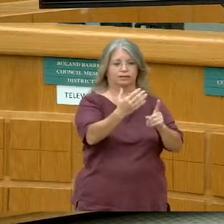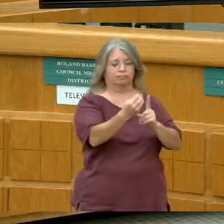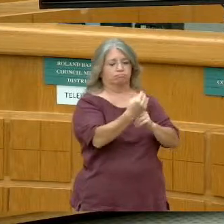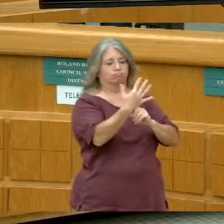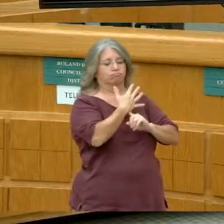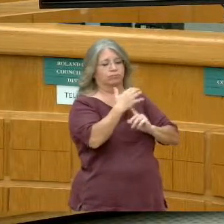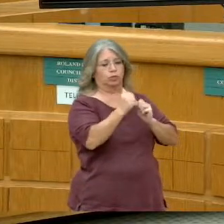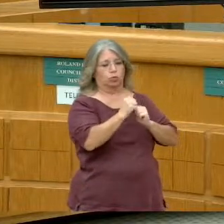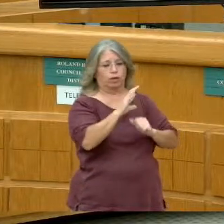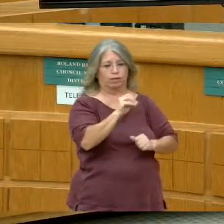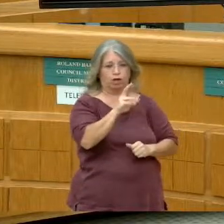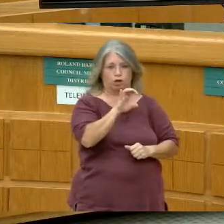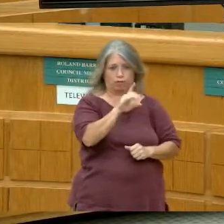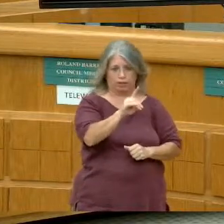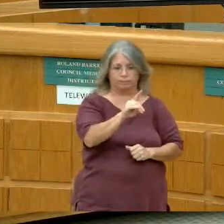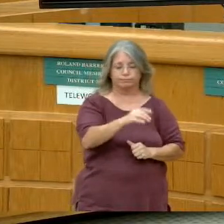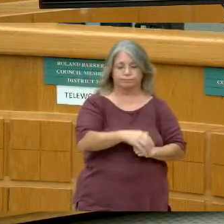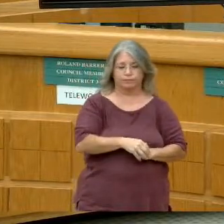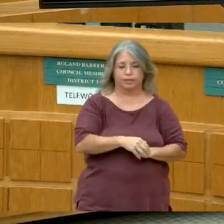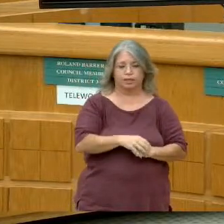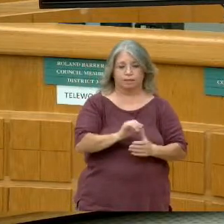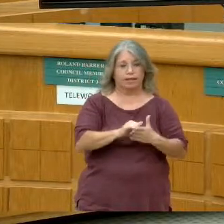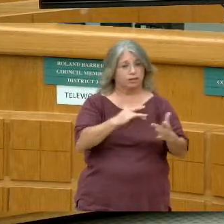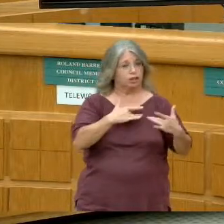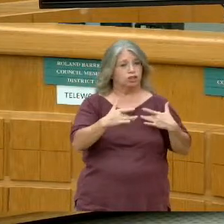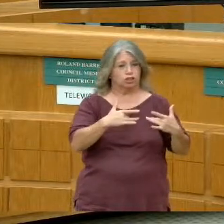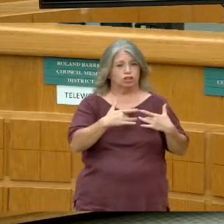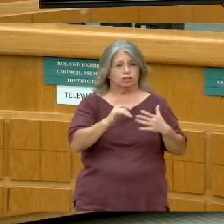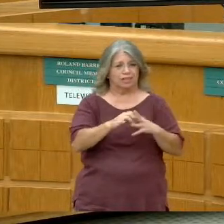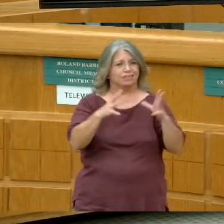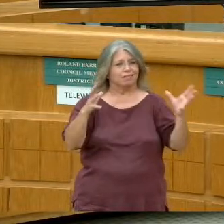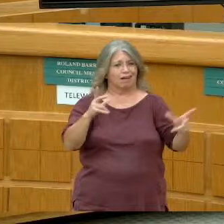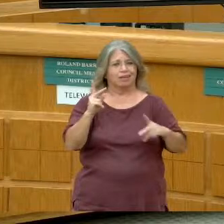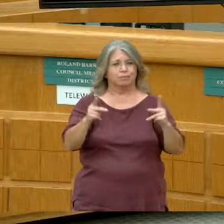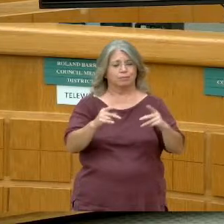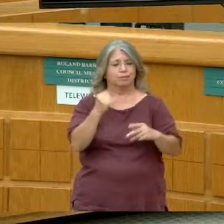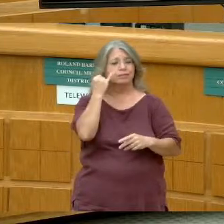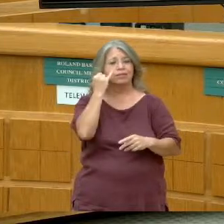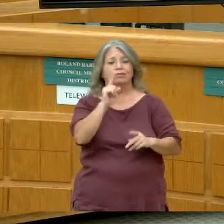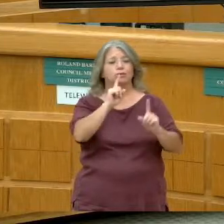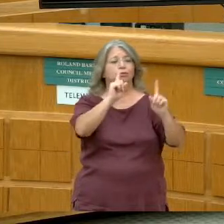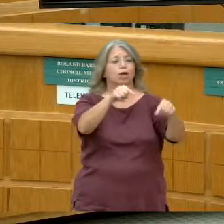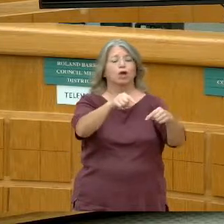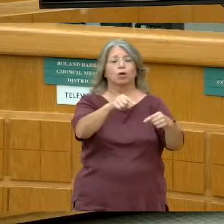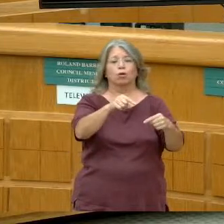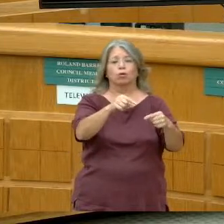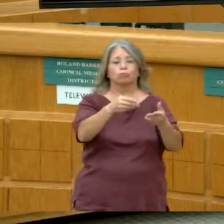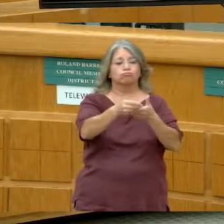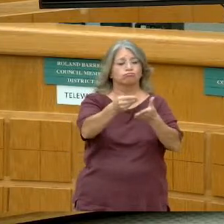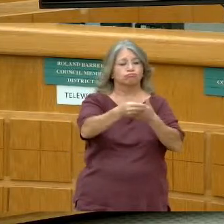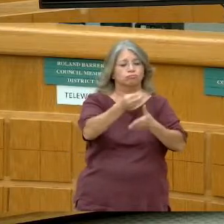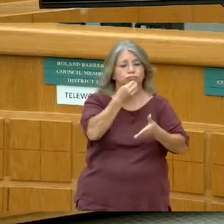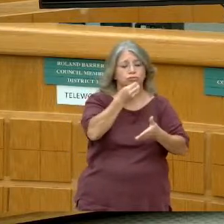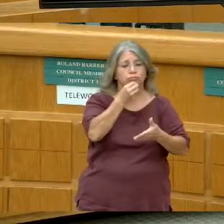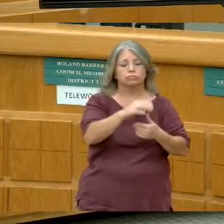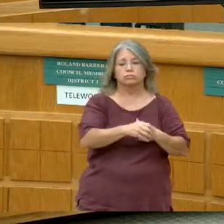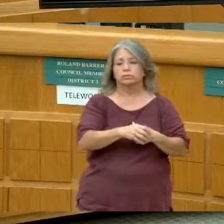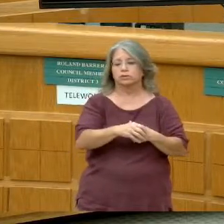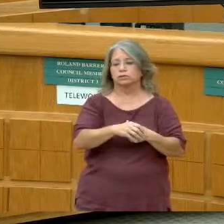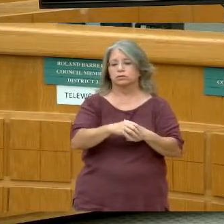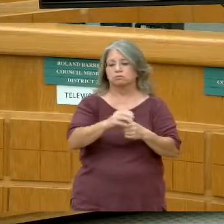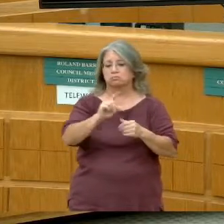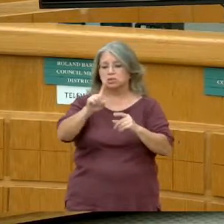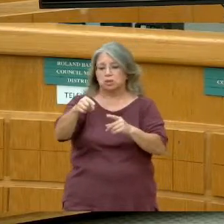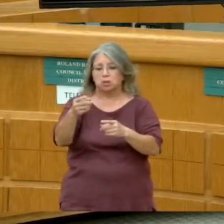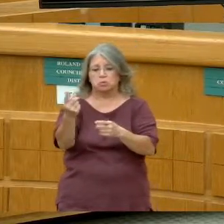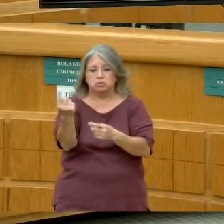And this is a cause for concern. That's a lot of people. If you go to the supermarket, if we randomly drew people from the community, there's a good